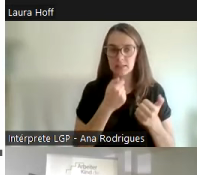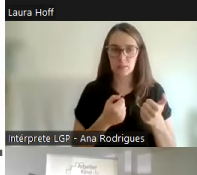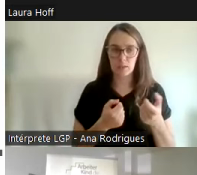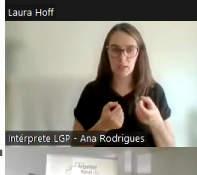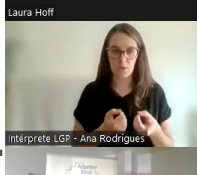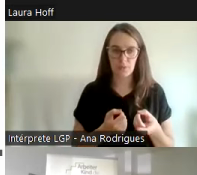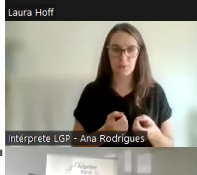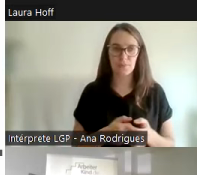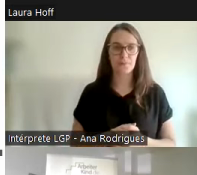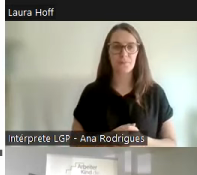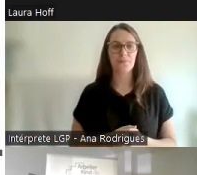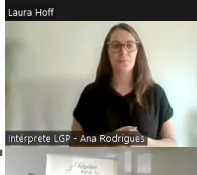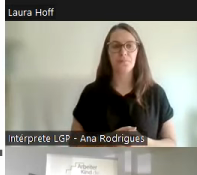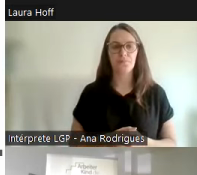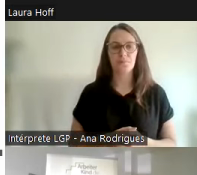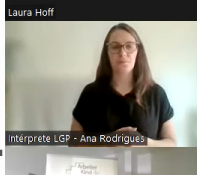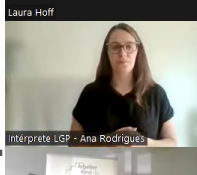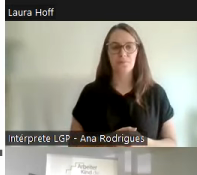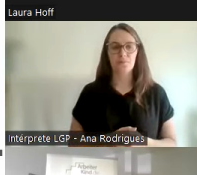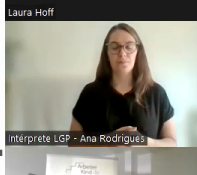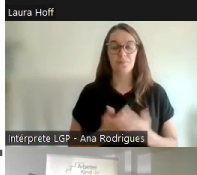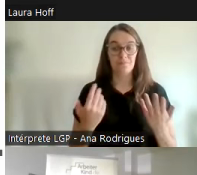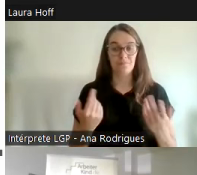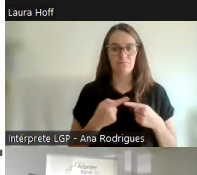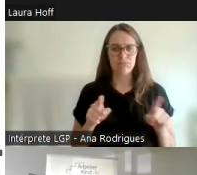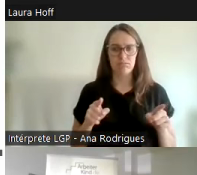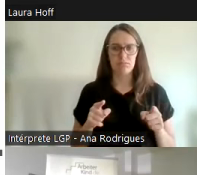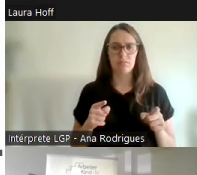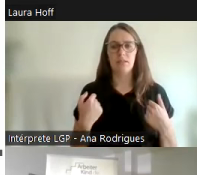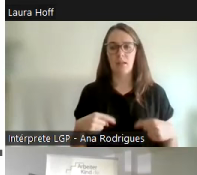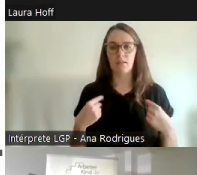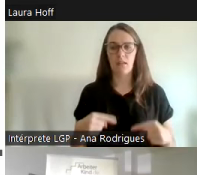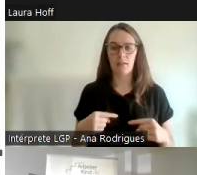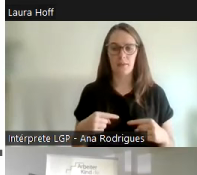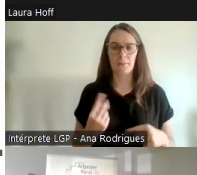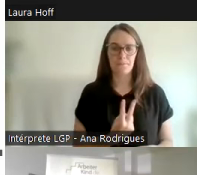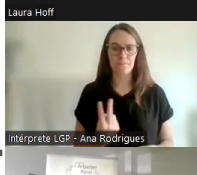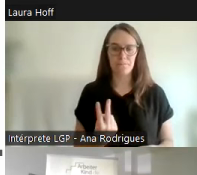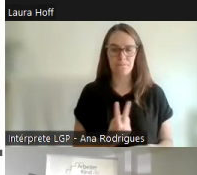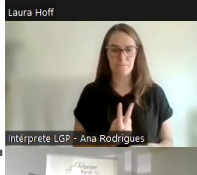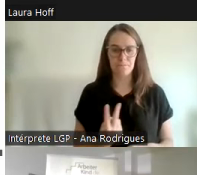college. So yeah, there's a significant difference here.